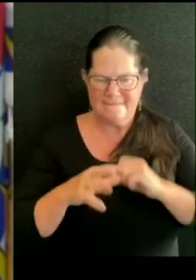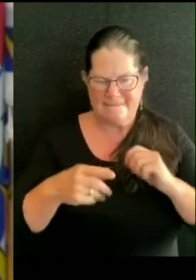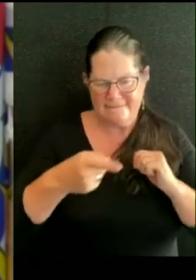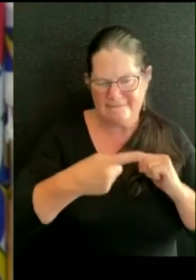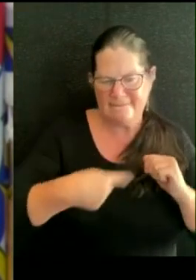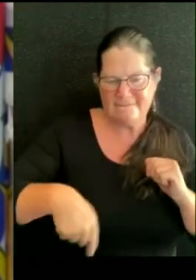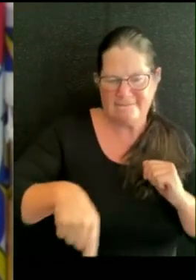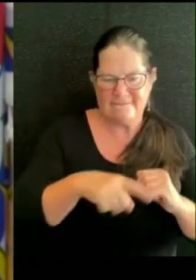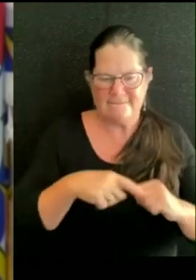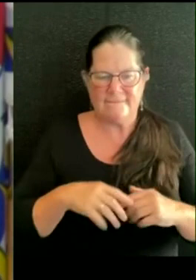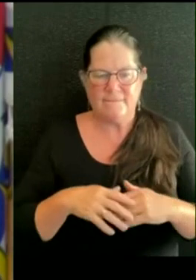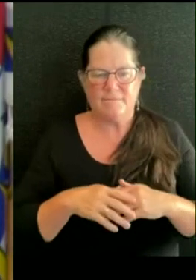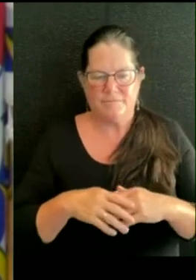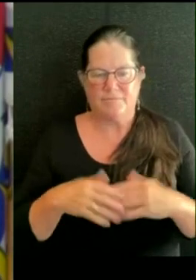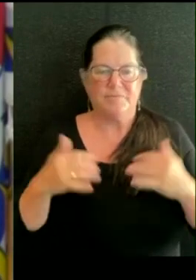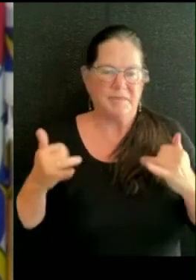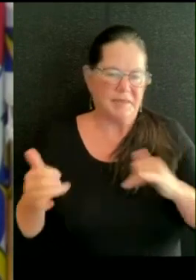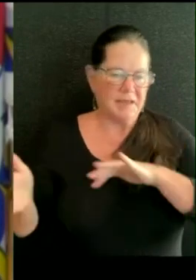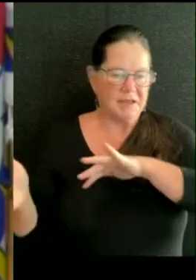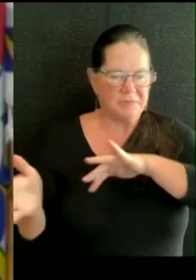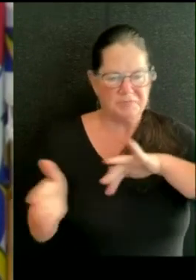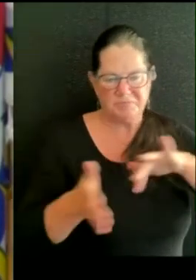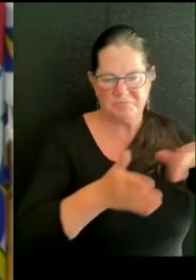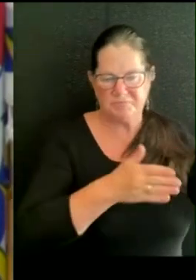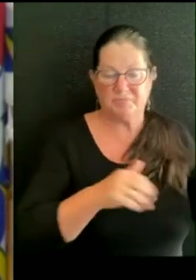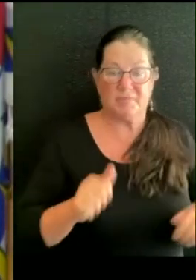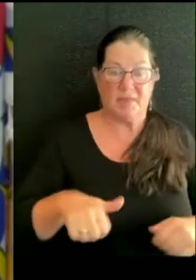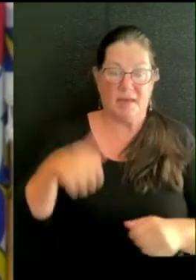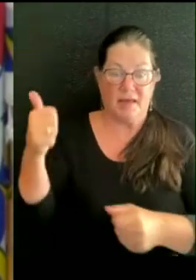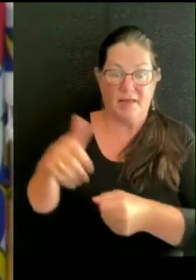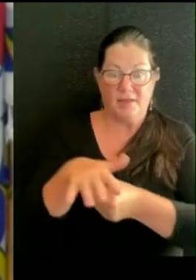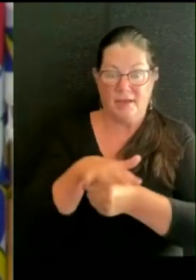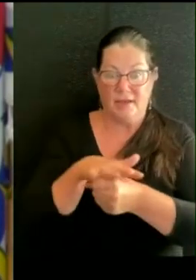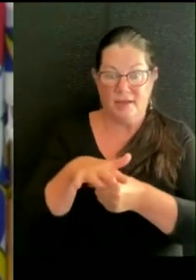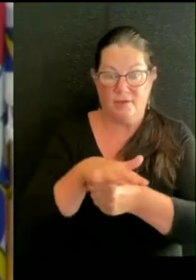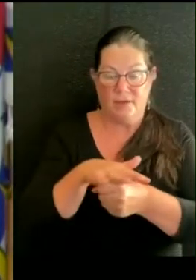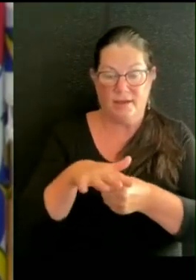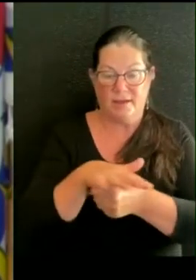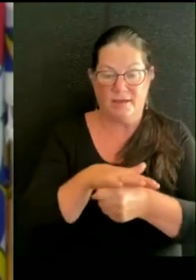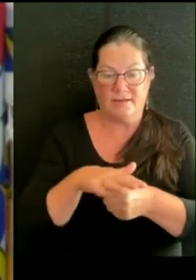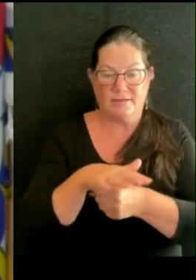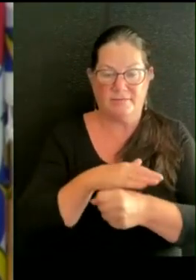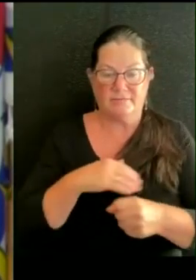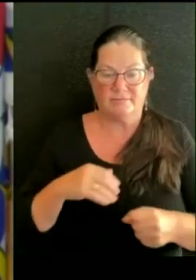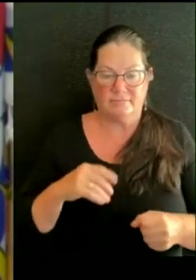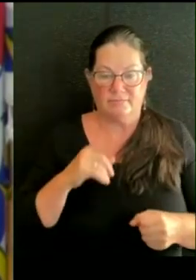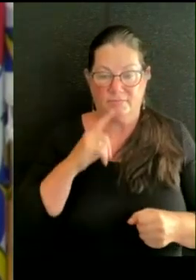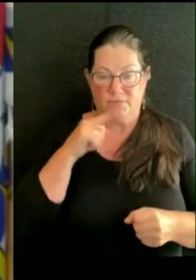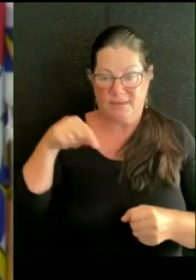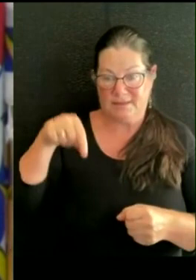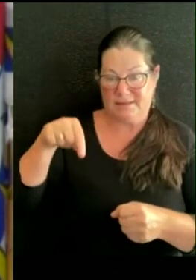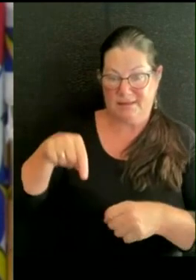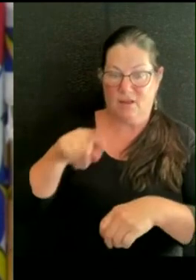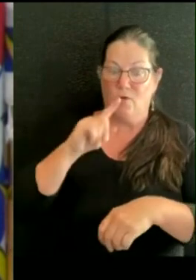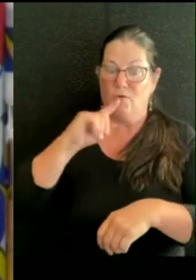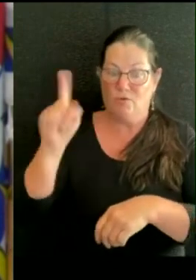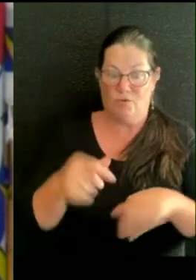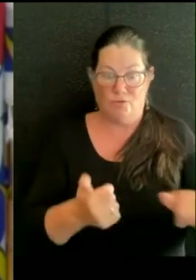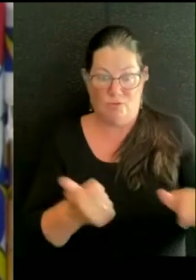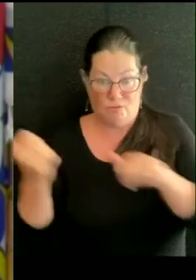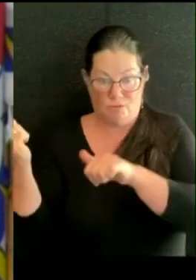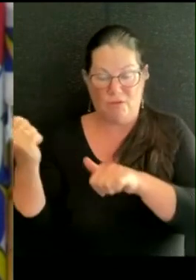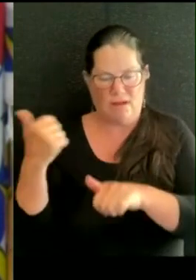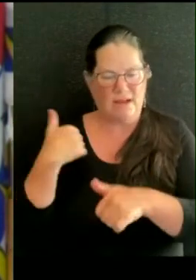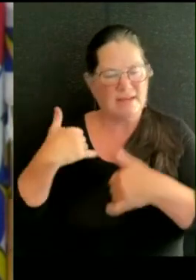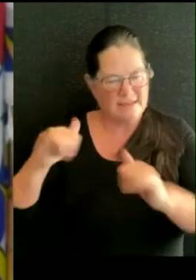specifically to the other neighborhood in our community, which is still out, but for a very different reason. The West Kelowna Estates